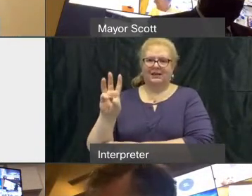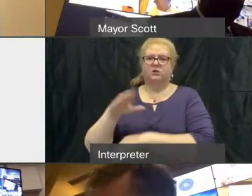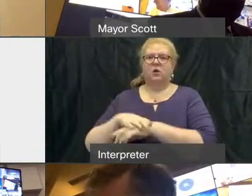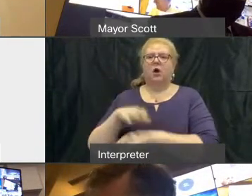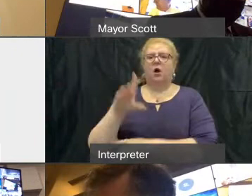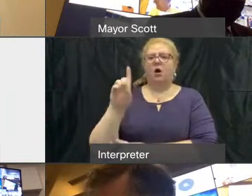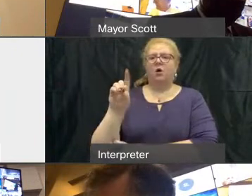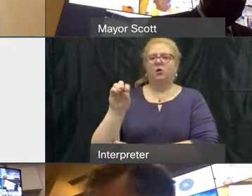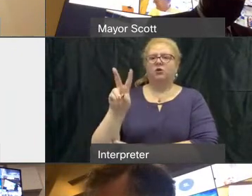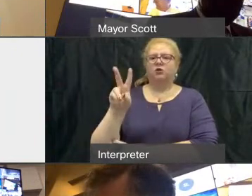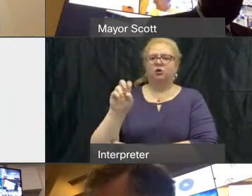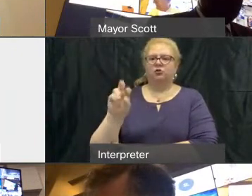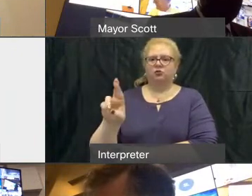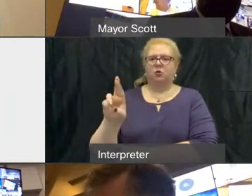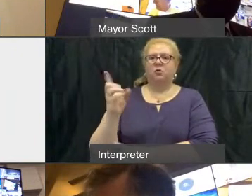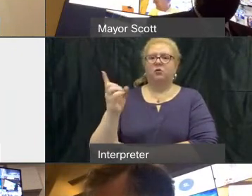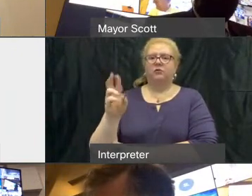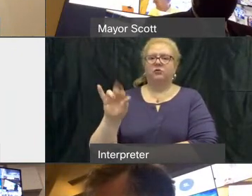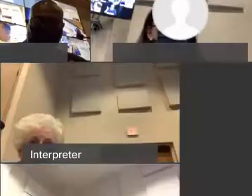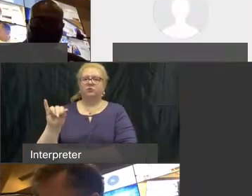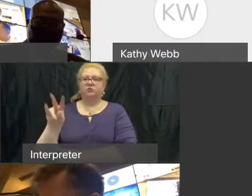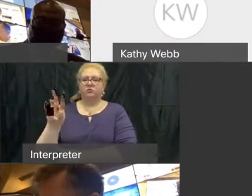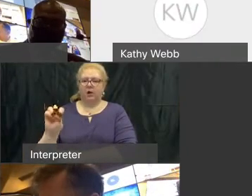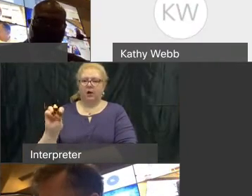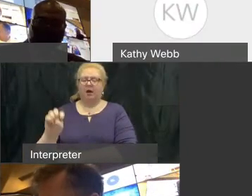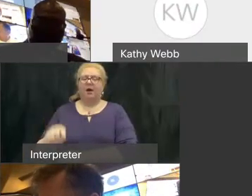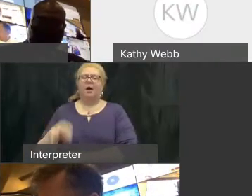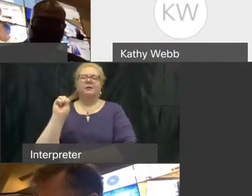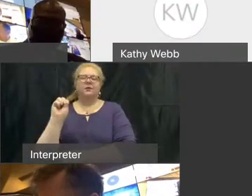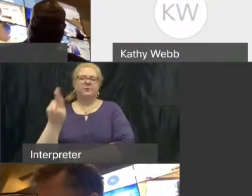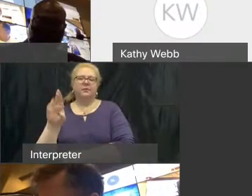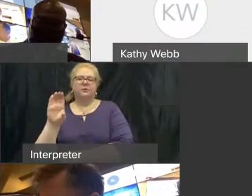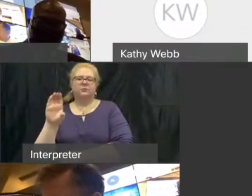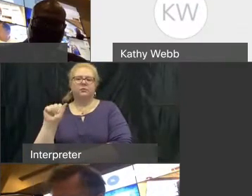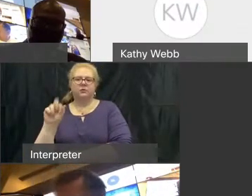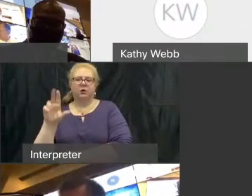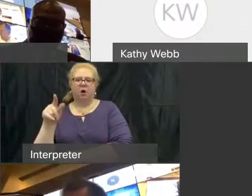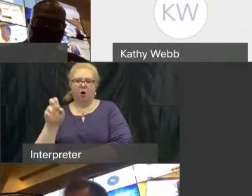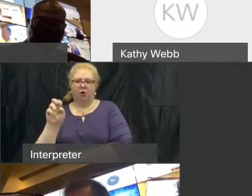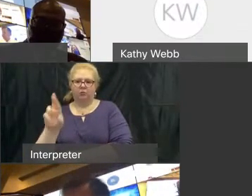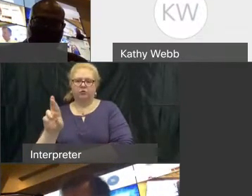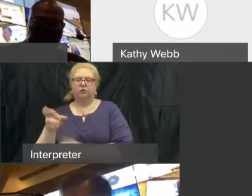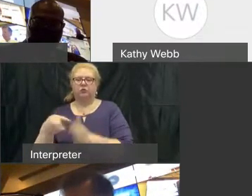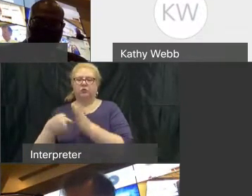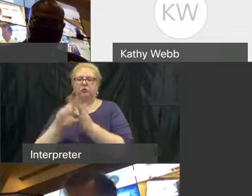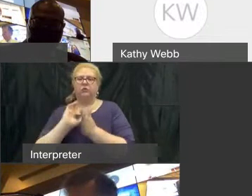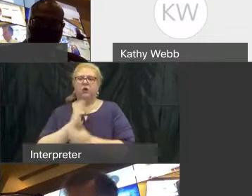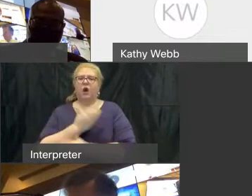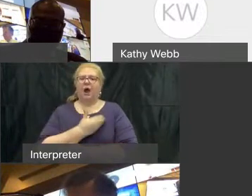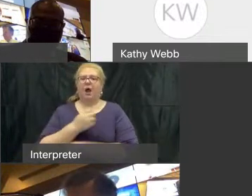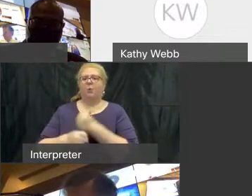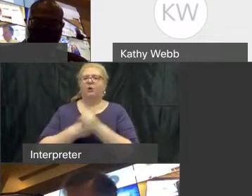Carpenter has reviewed our 2015 action that we took to